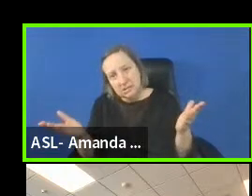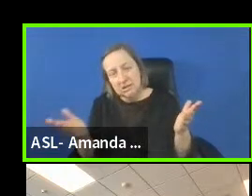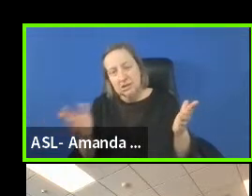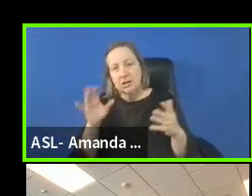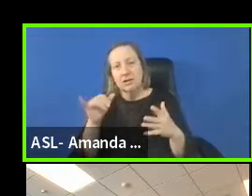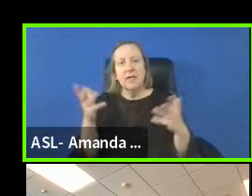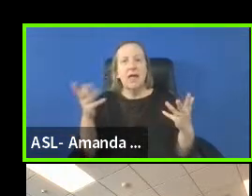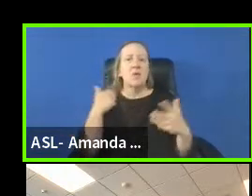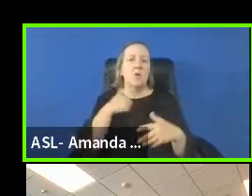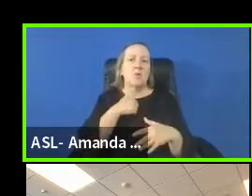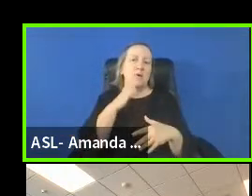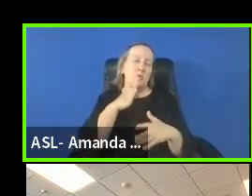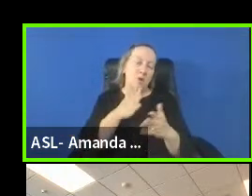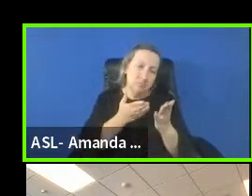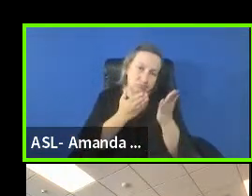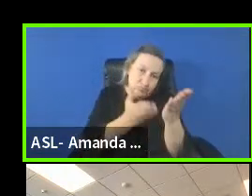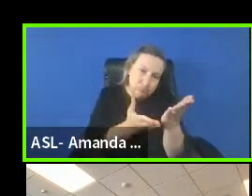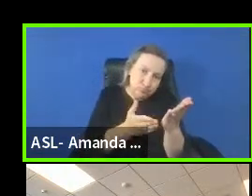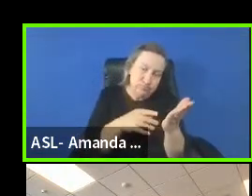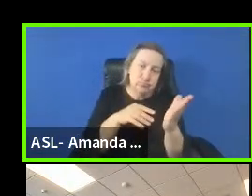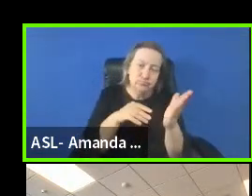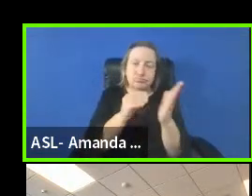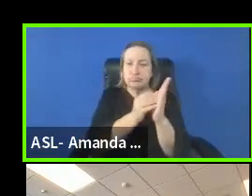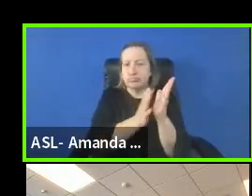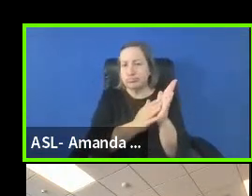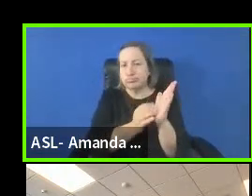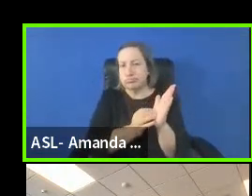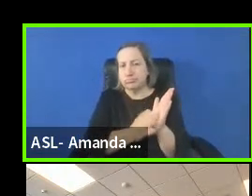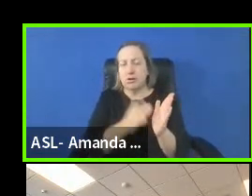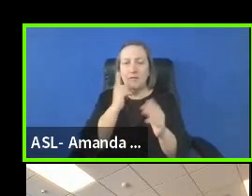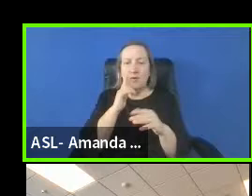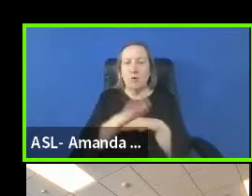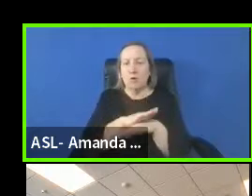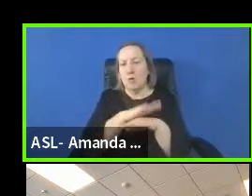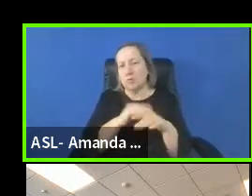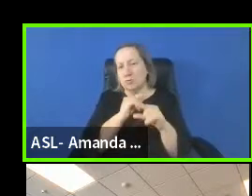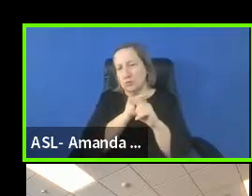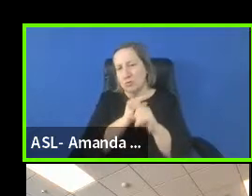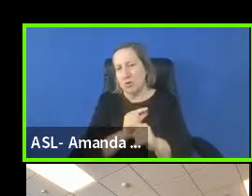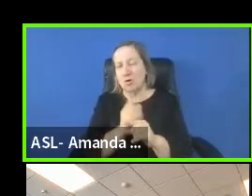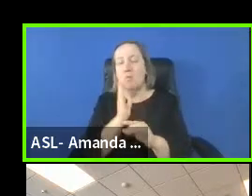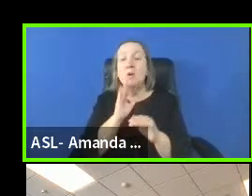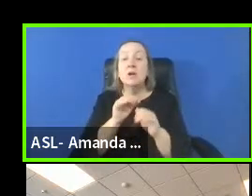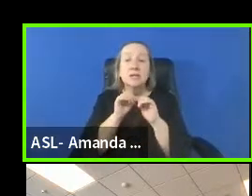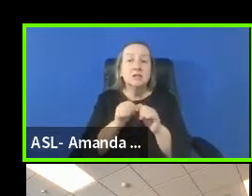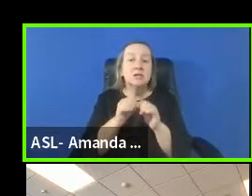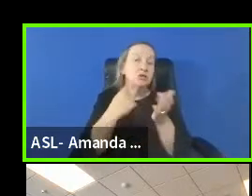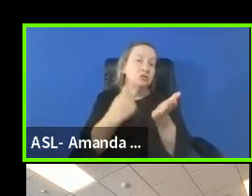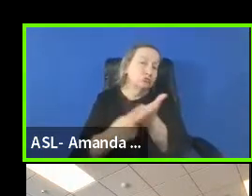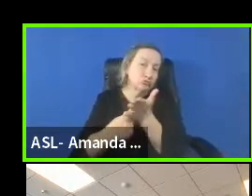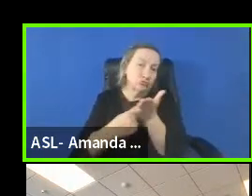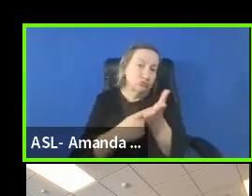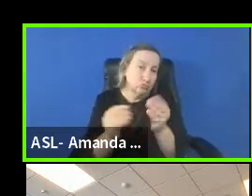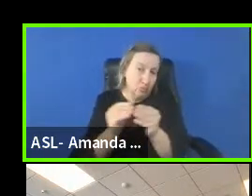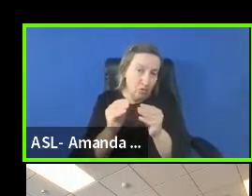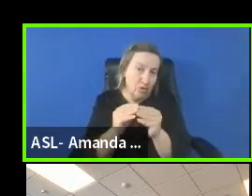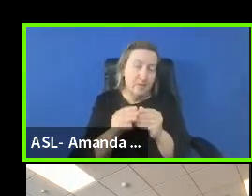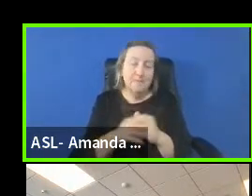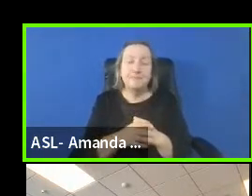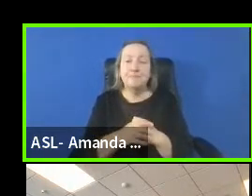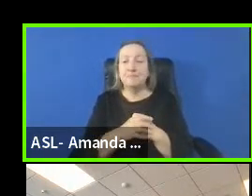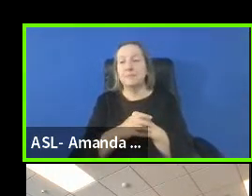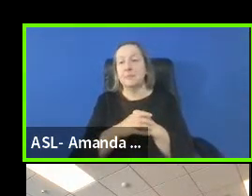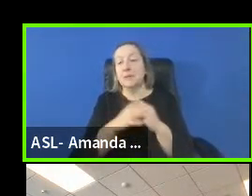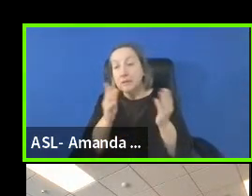things that we're gonna put on the table for the Coast Guard, and we're gonna continue the conversation. Like I